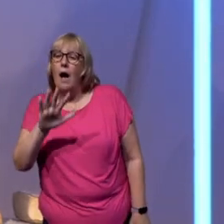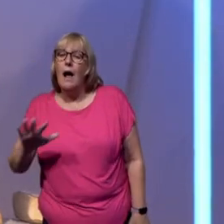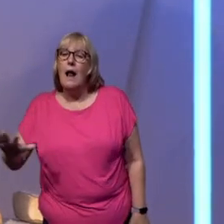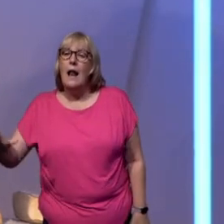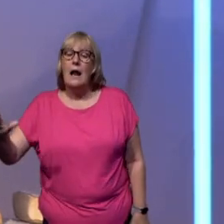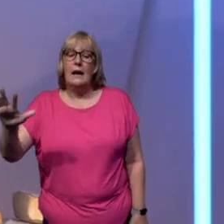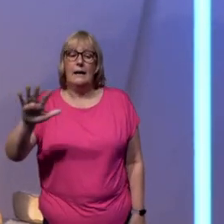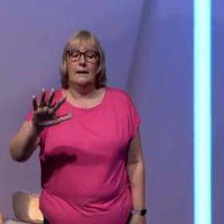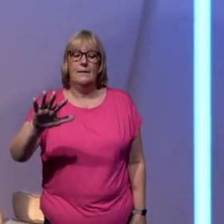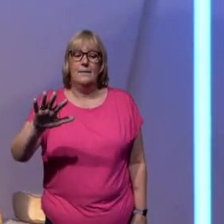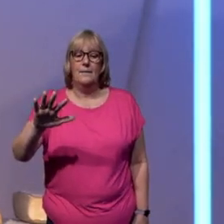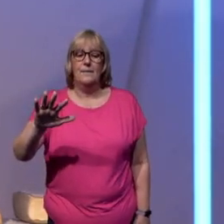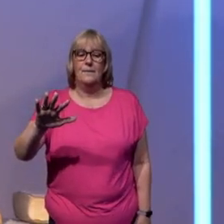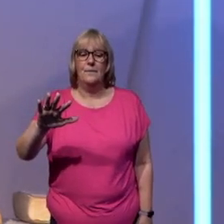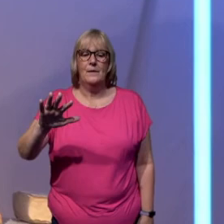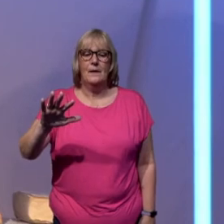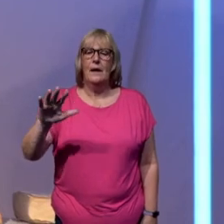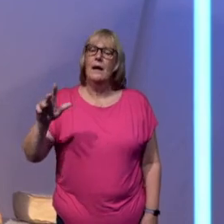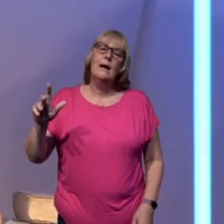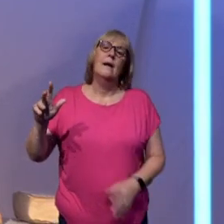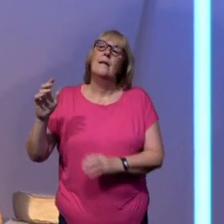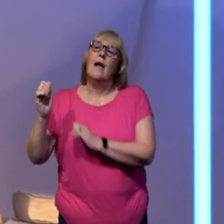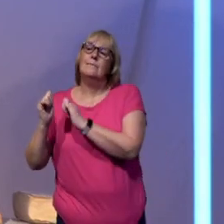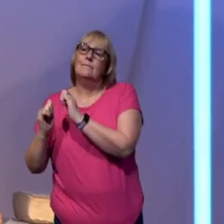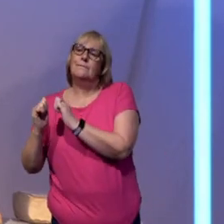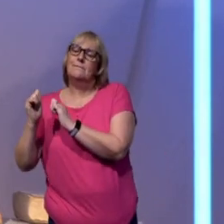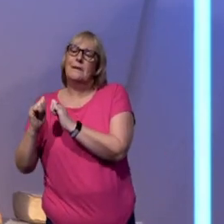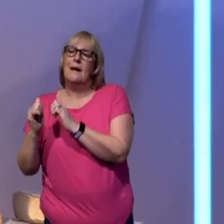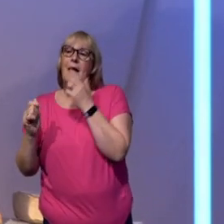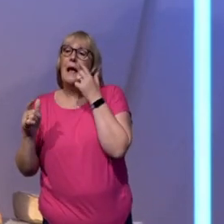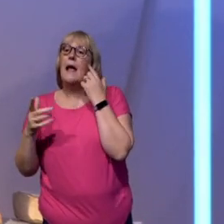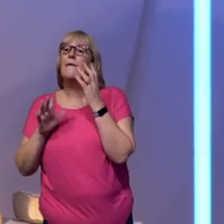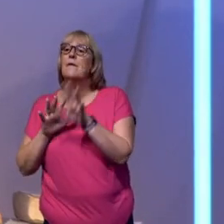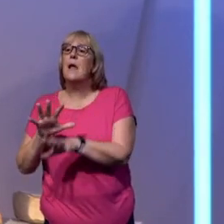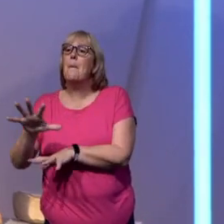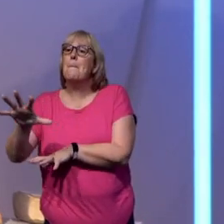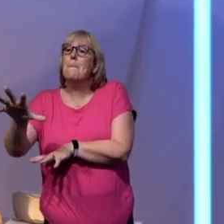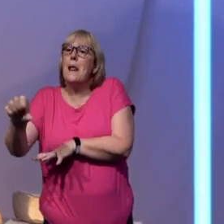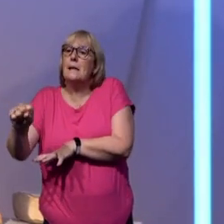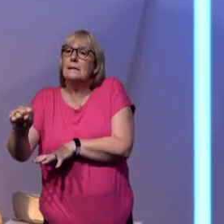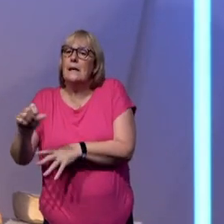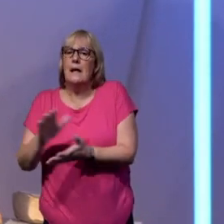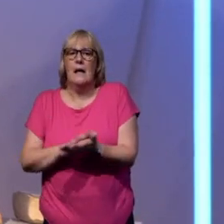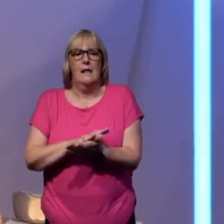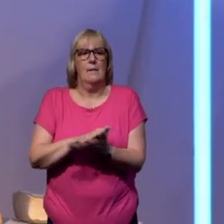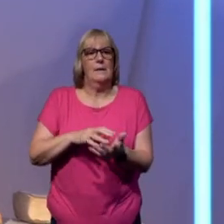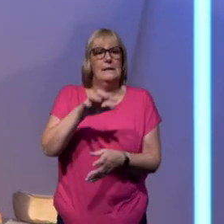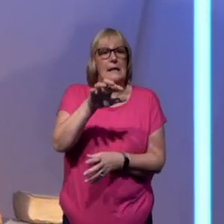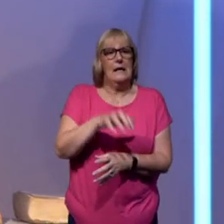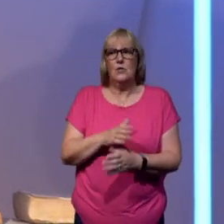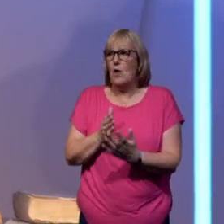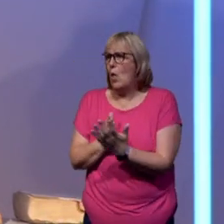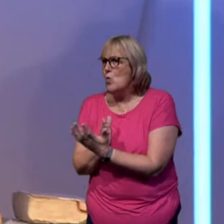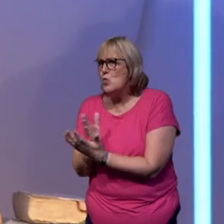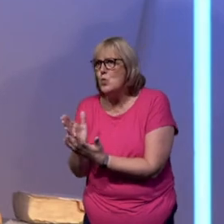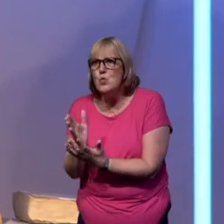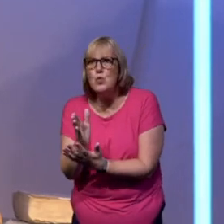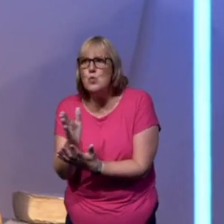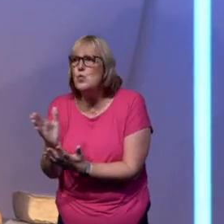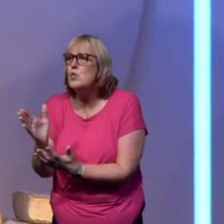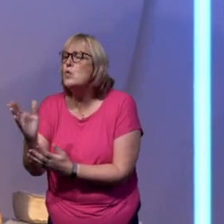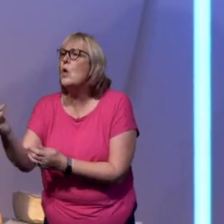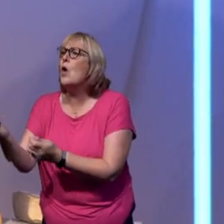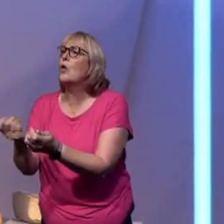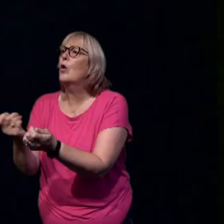was strategic. Its conquest would give Israel control of the main route into the land. Verse 2, the men went up